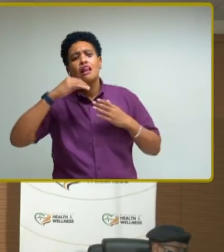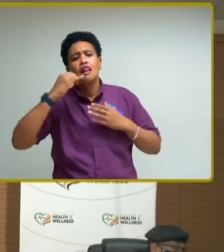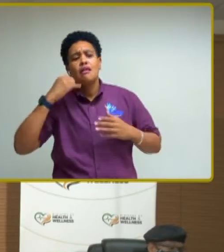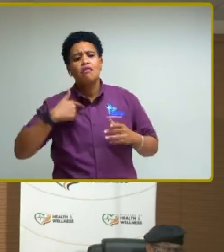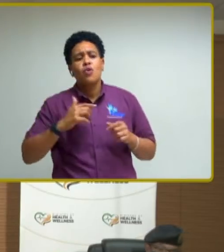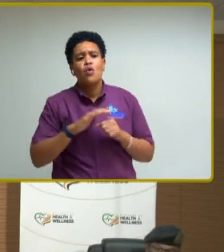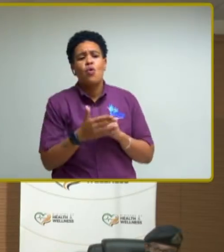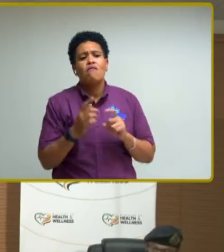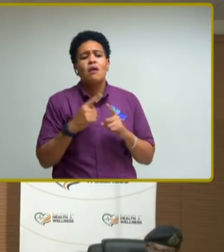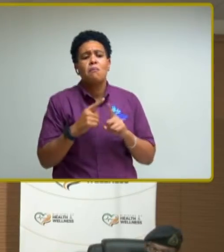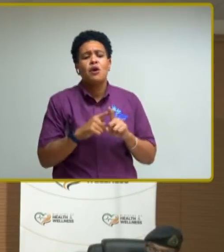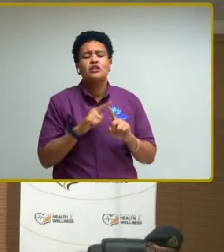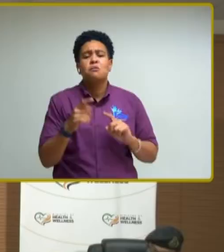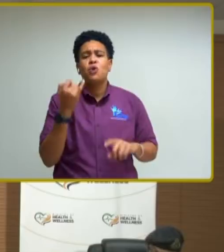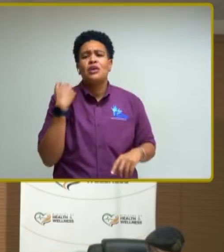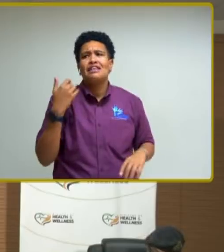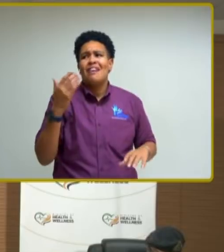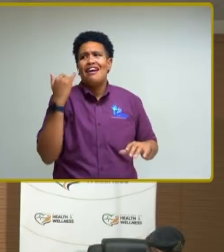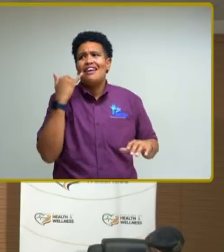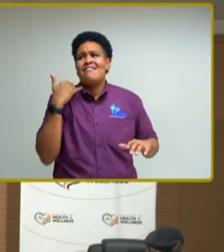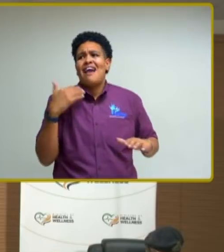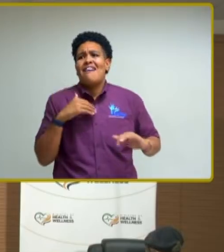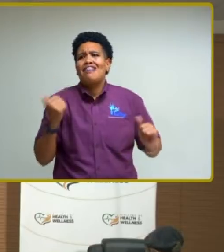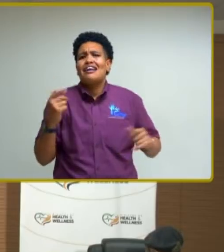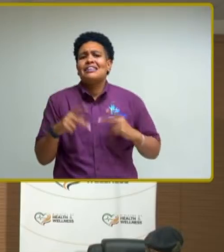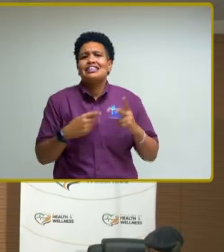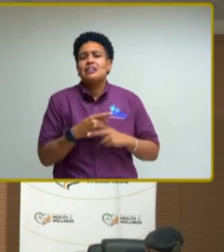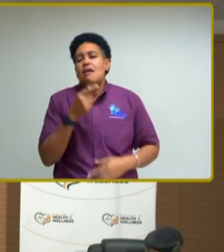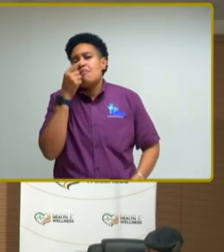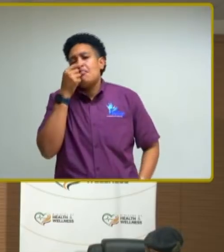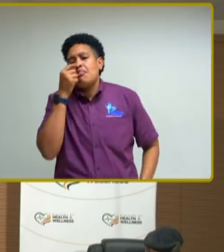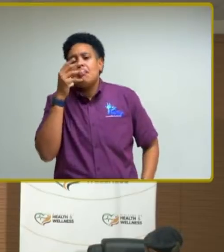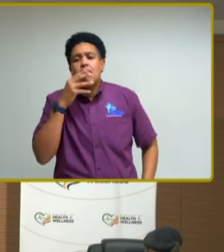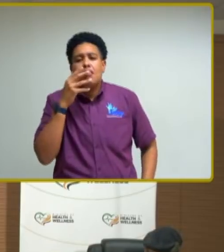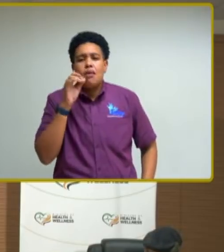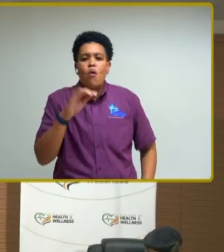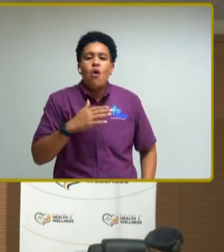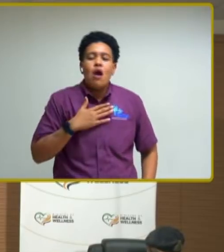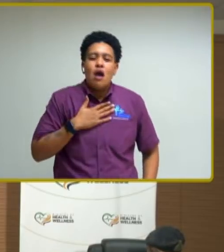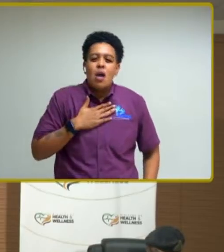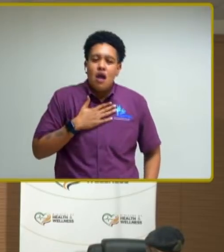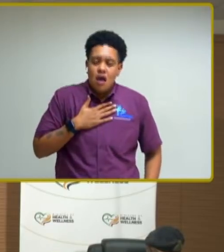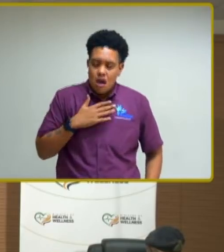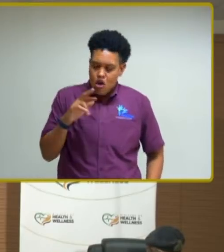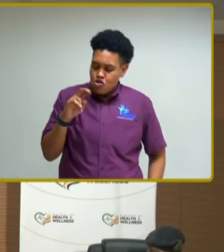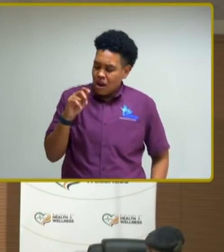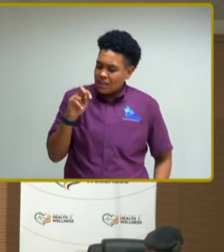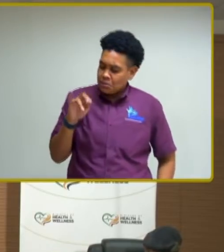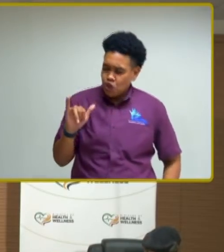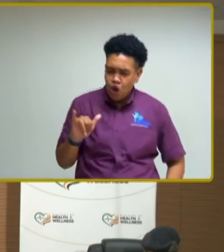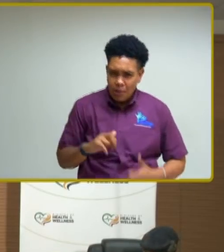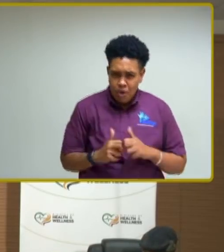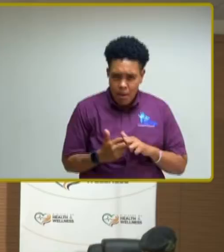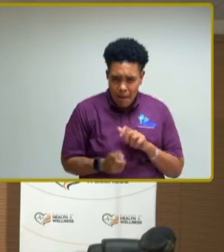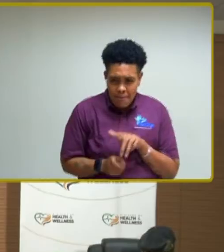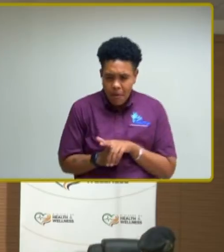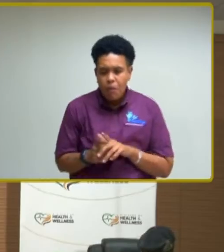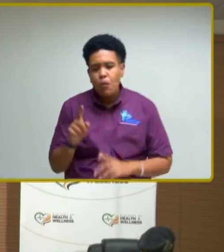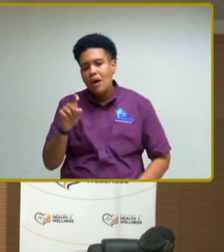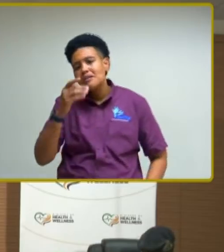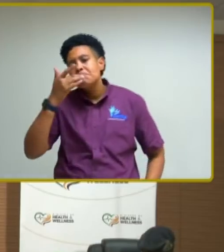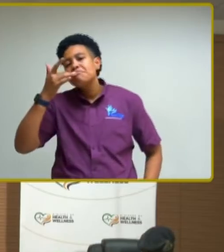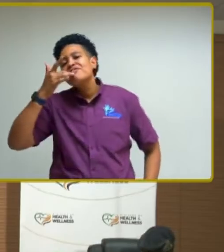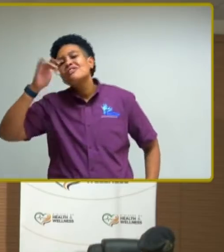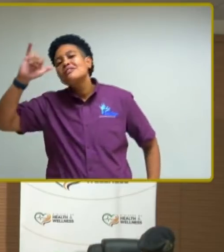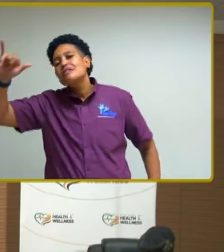positive, but if you're having any kind of flu-like illnesses or respiratory illnesses, we would ask that you stay